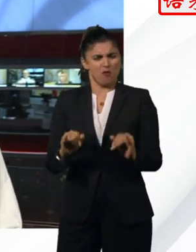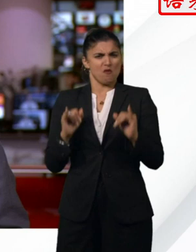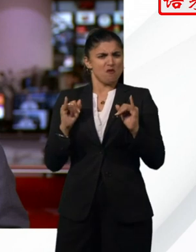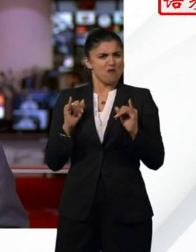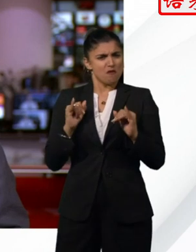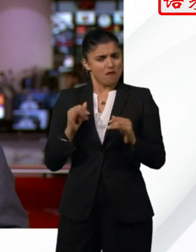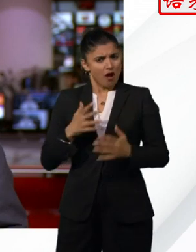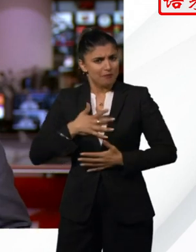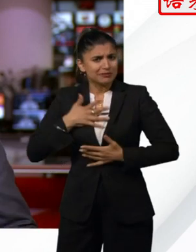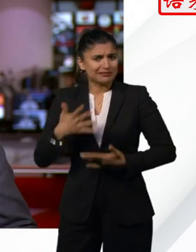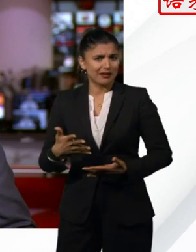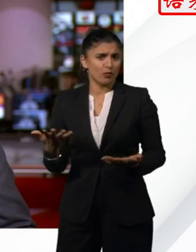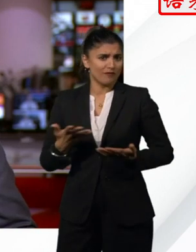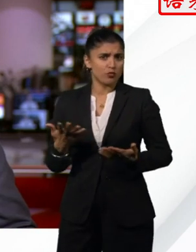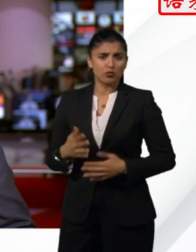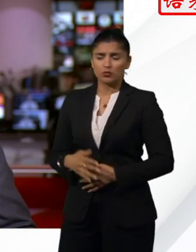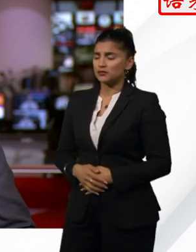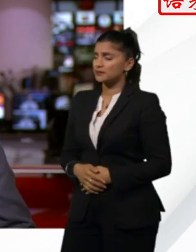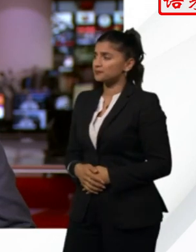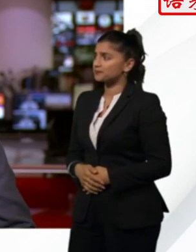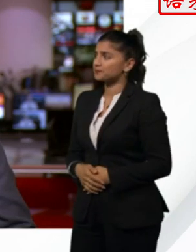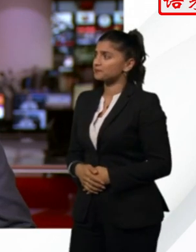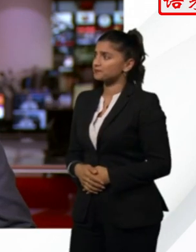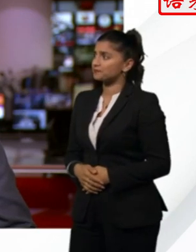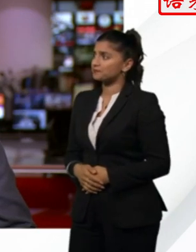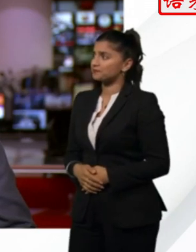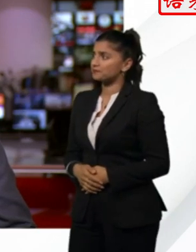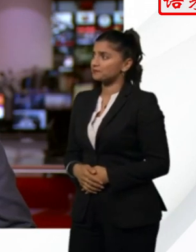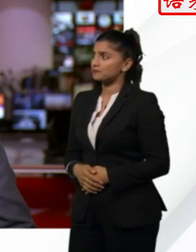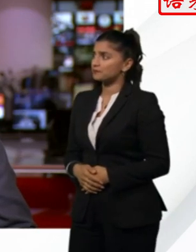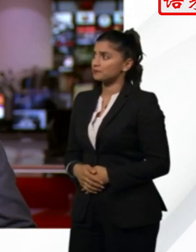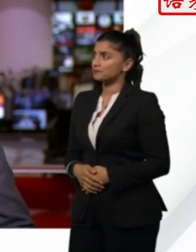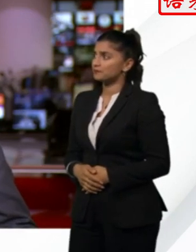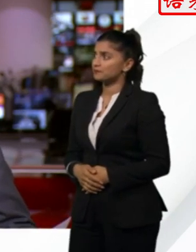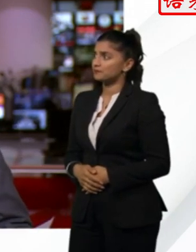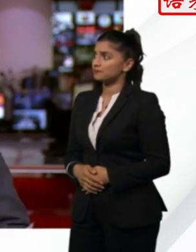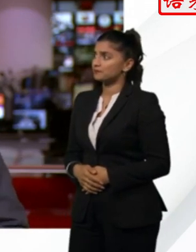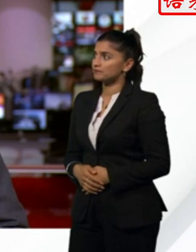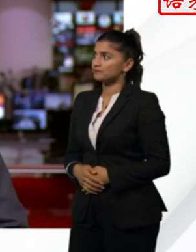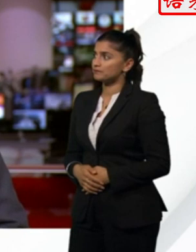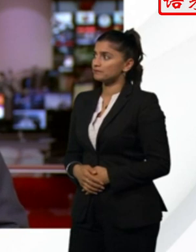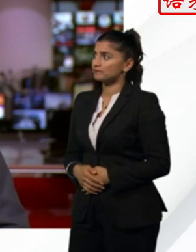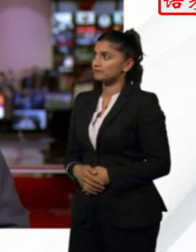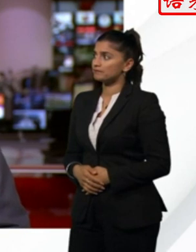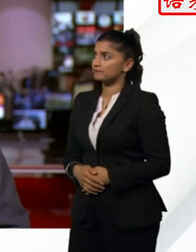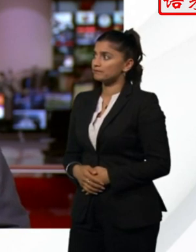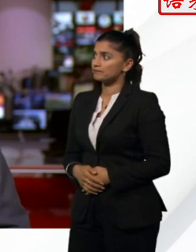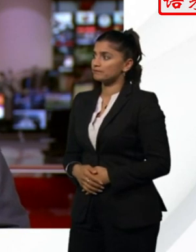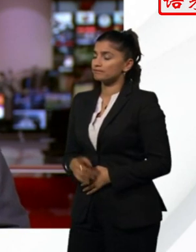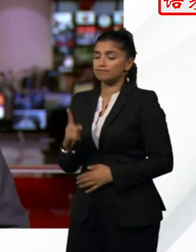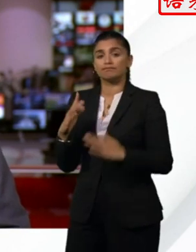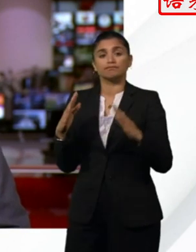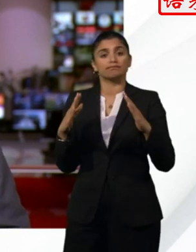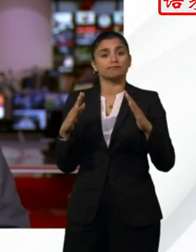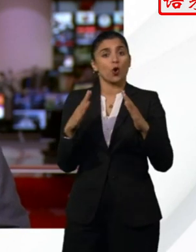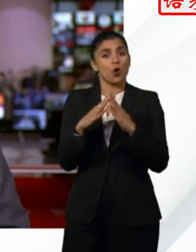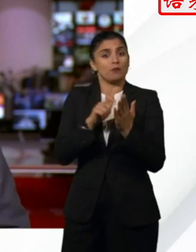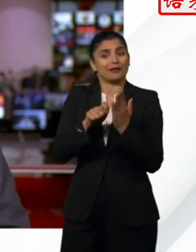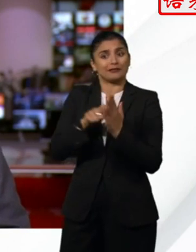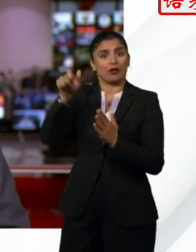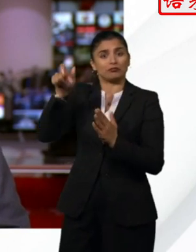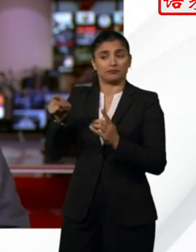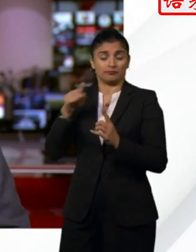upset. And in the last few minutes, the Home Secretary has said the Met faces a long road to recovery and that those not fit